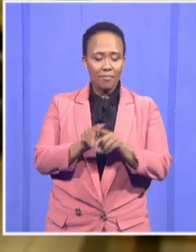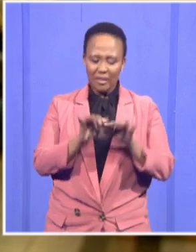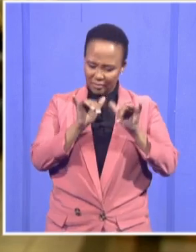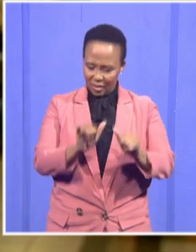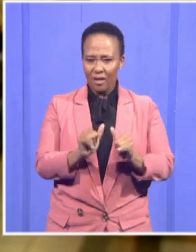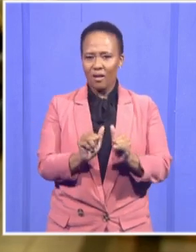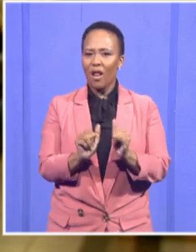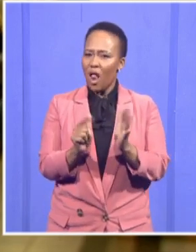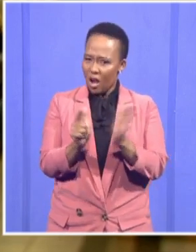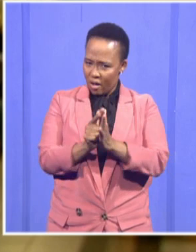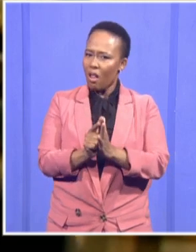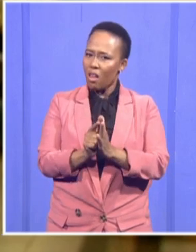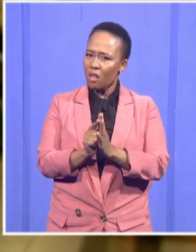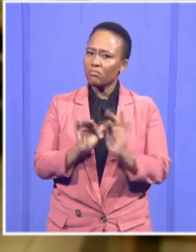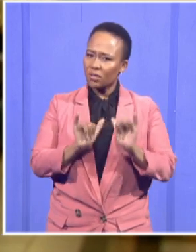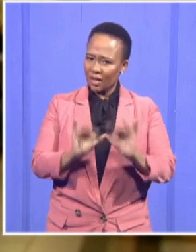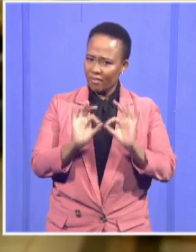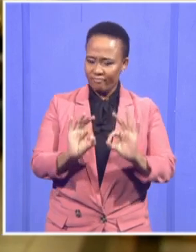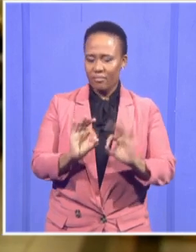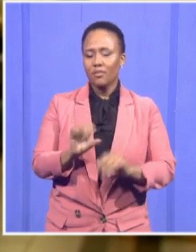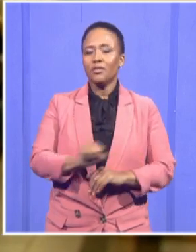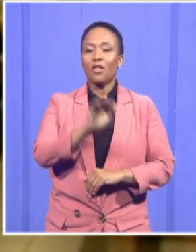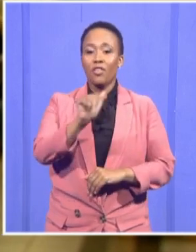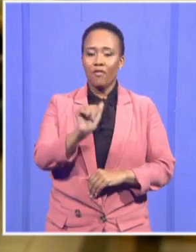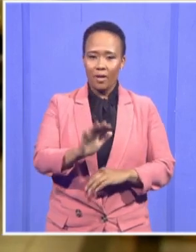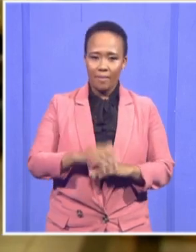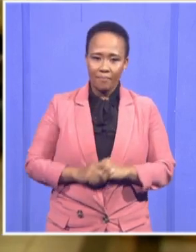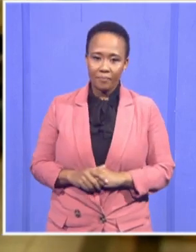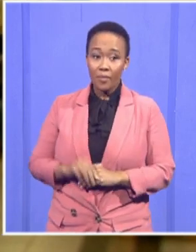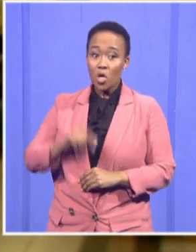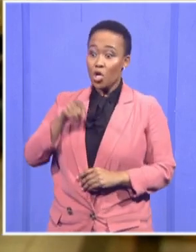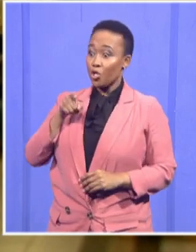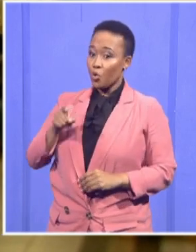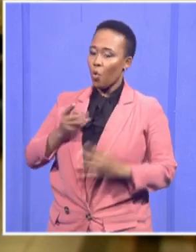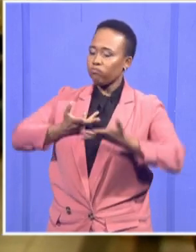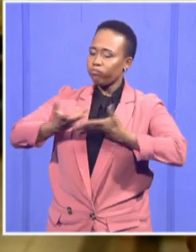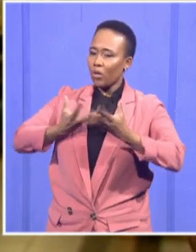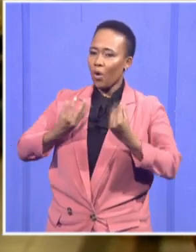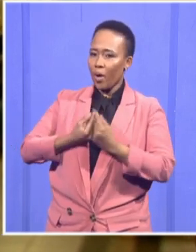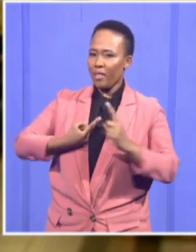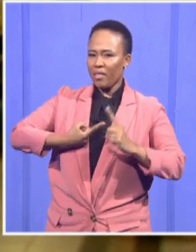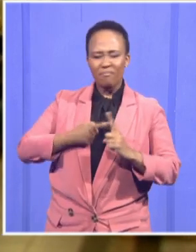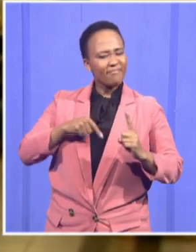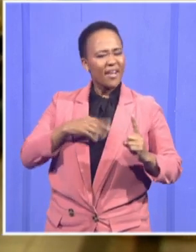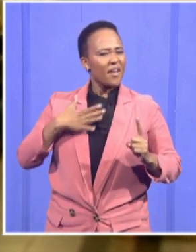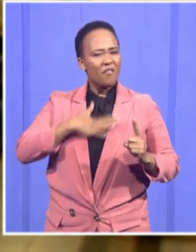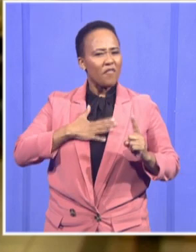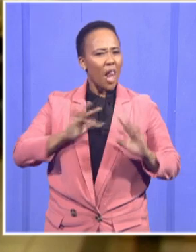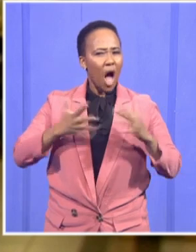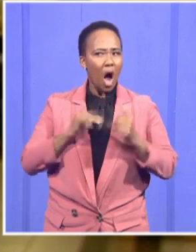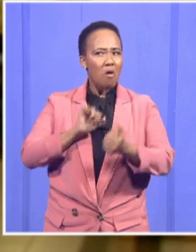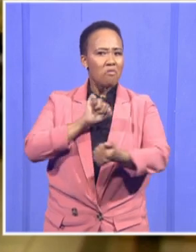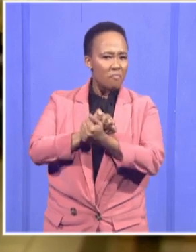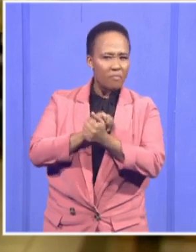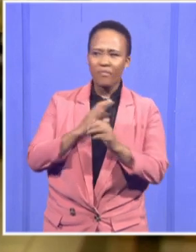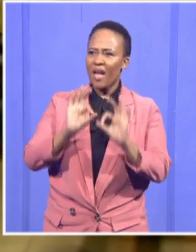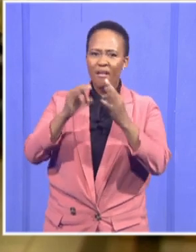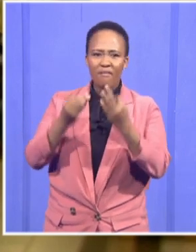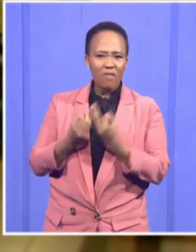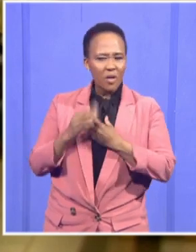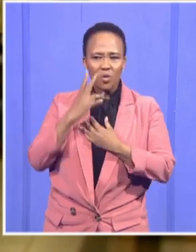as a resident in South Africa. When you speak to him, how is he feeling? What does he make of the arrest? We saw his family. How